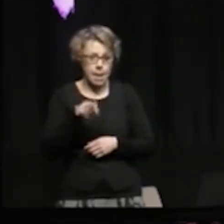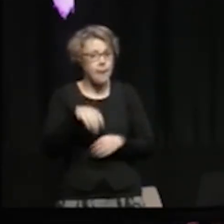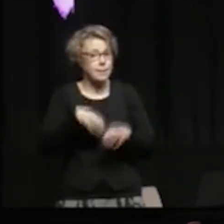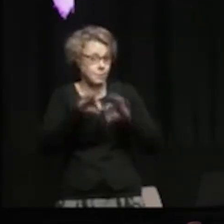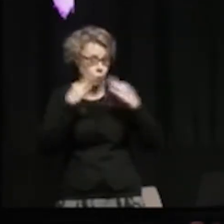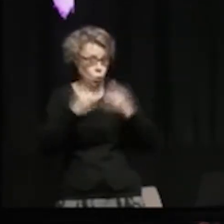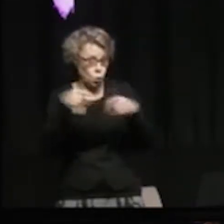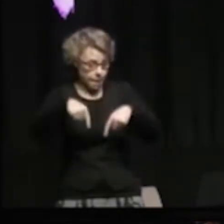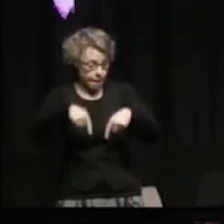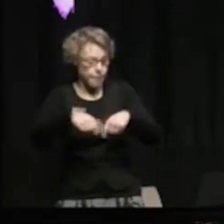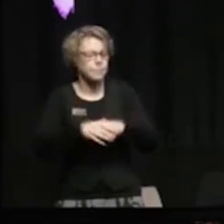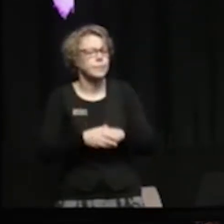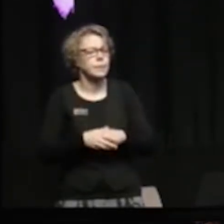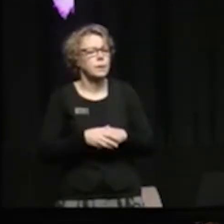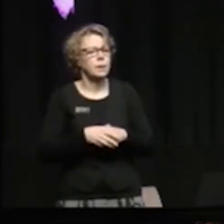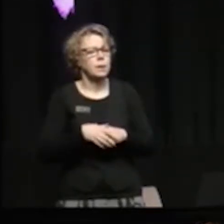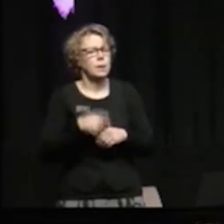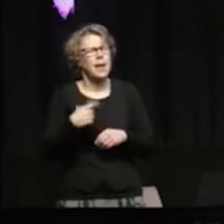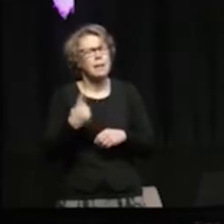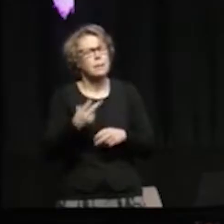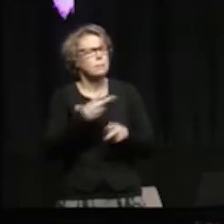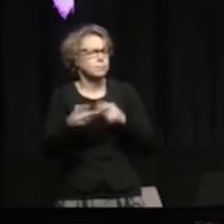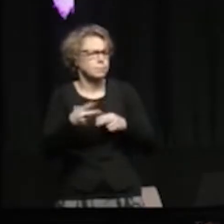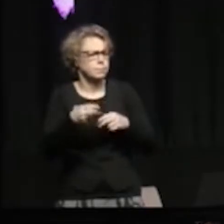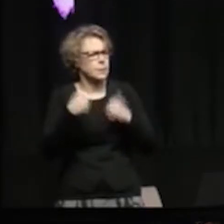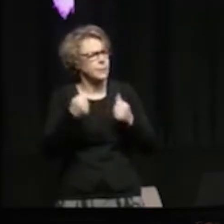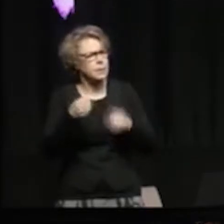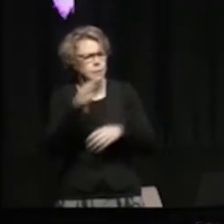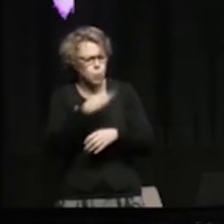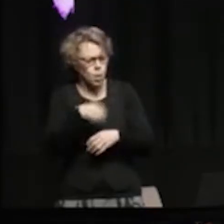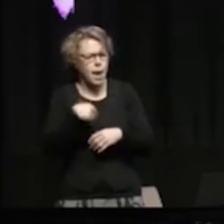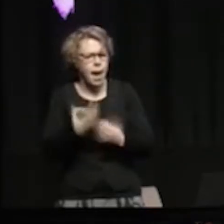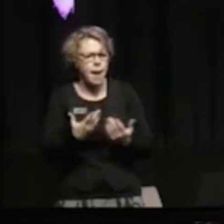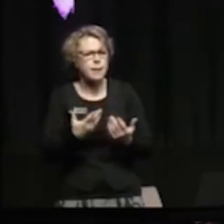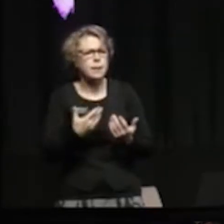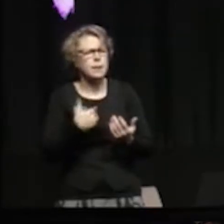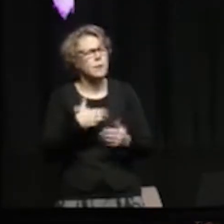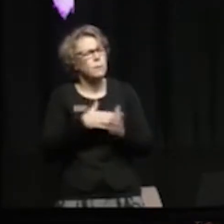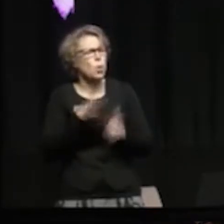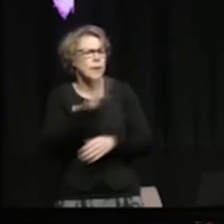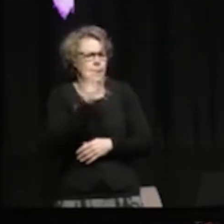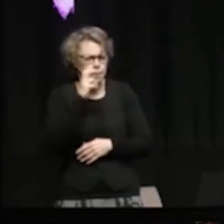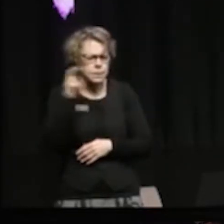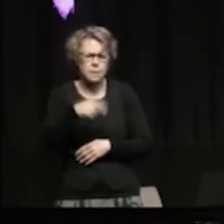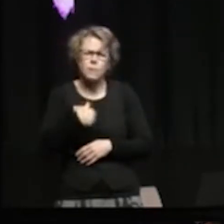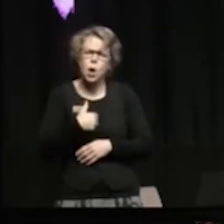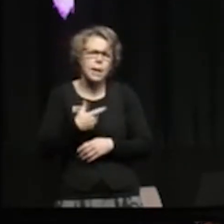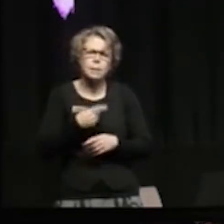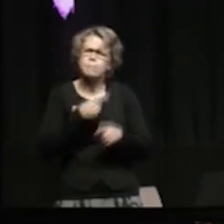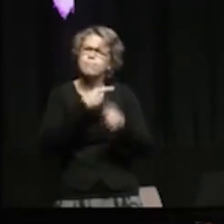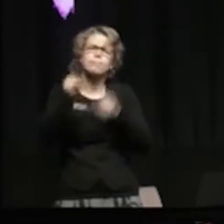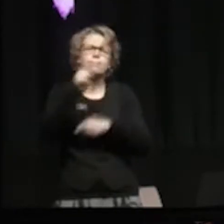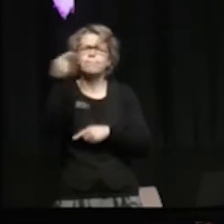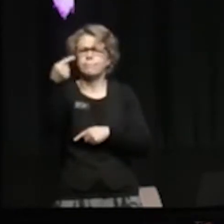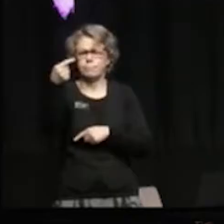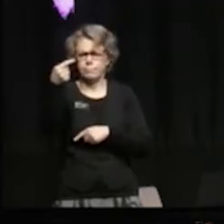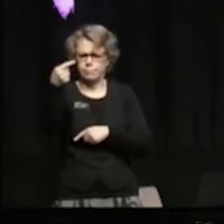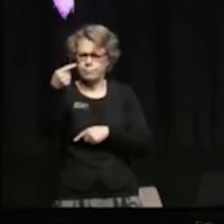Human rights, this is the forum. And one of the important questions, I think, is what is the most, from your perspective, what's one of the